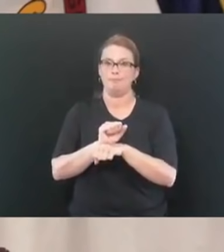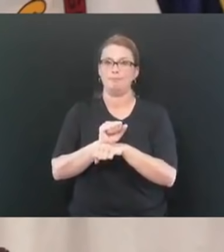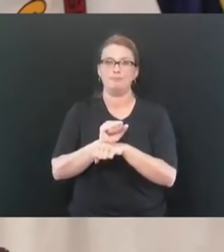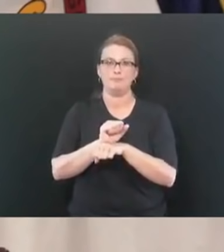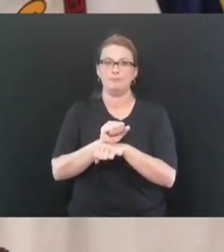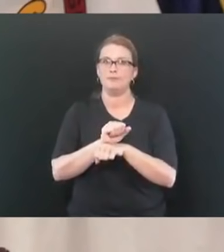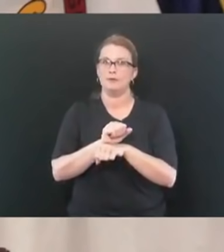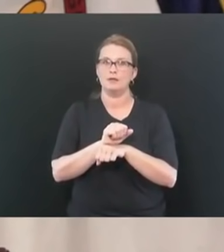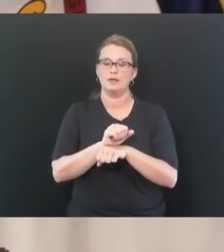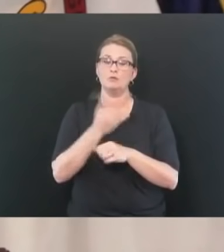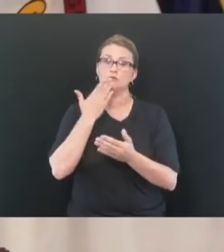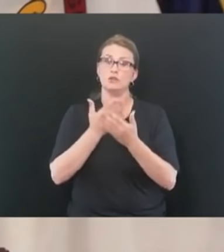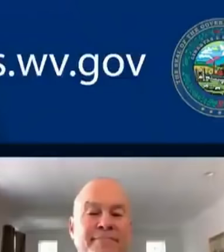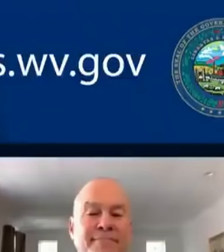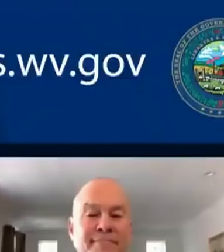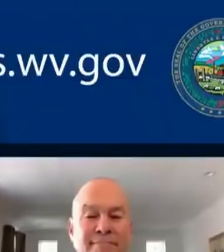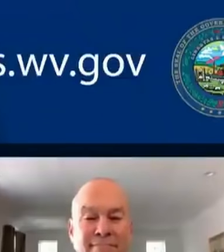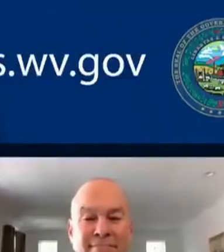it was a really good meeting.